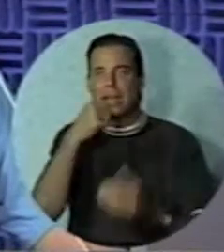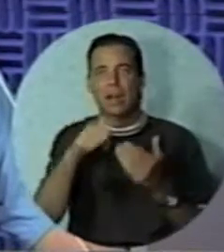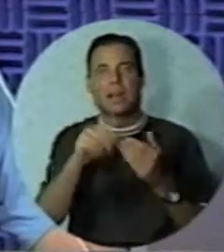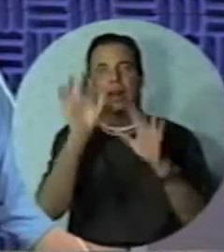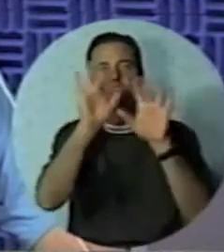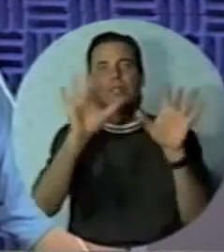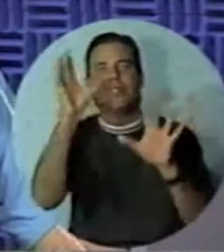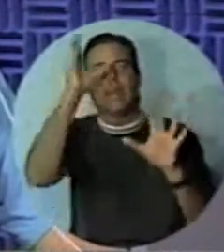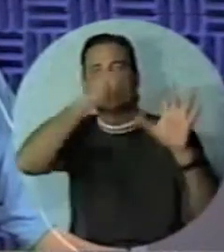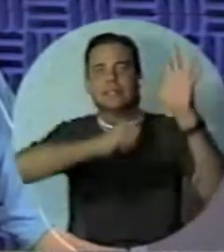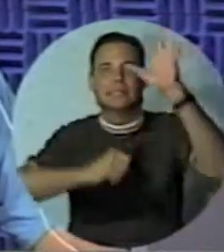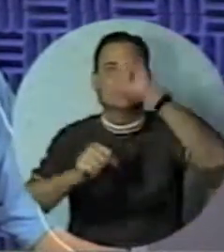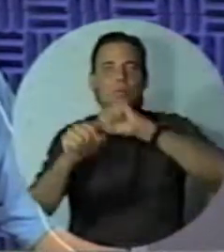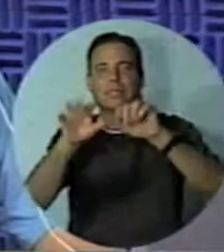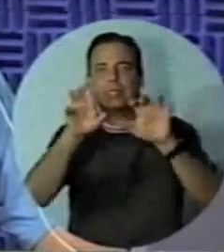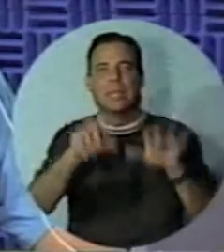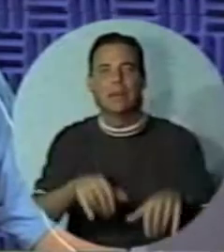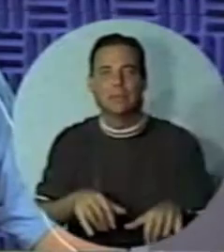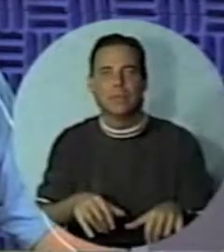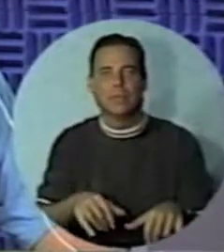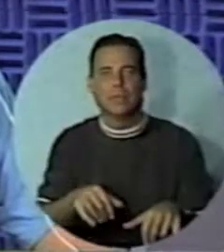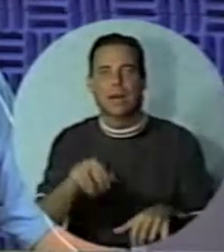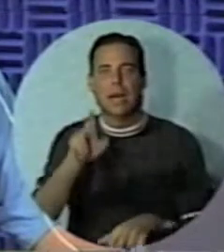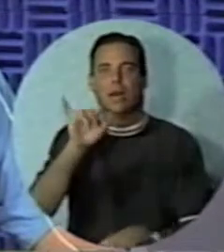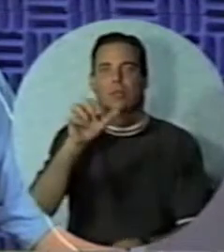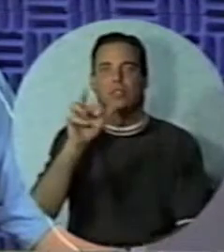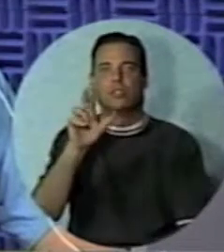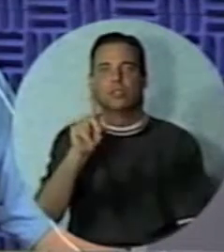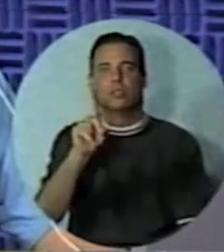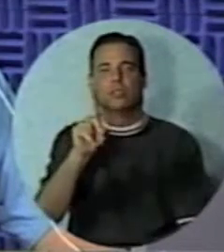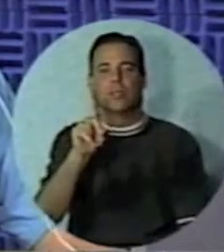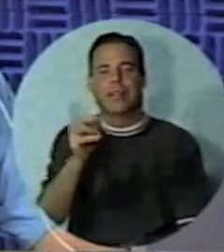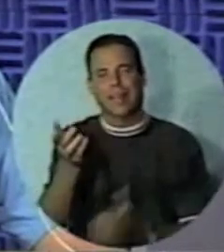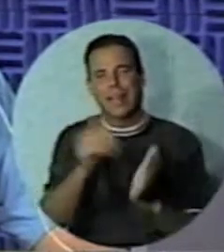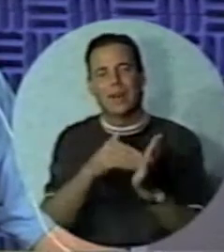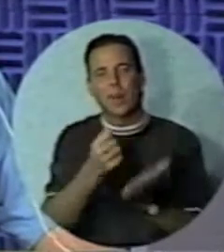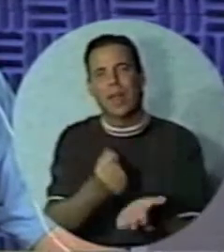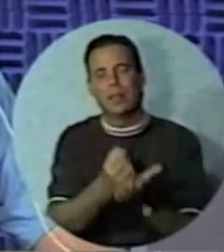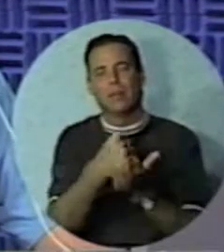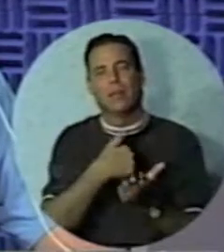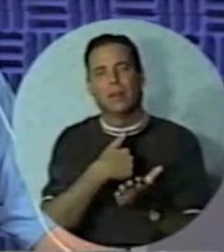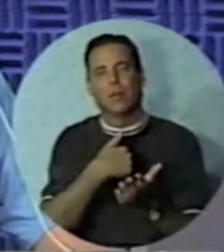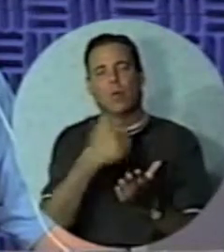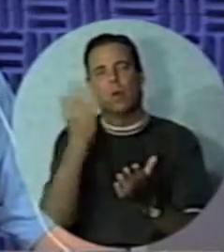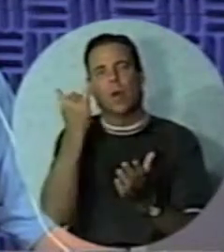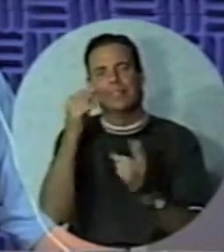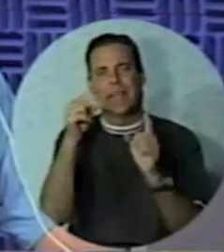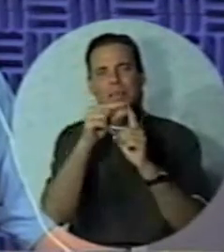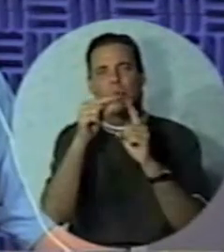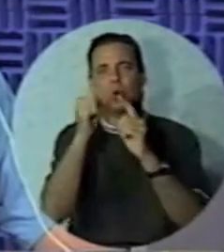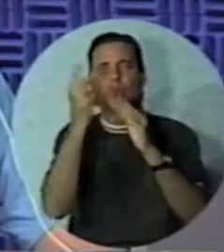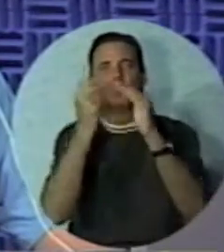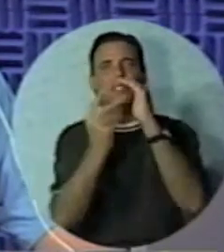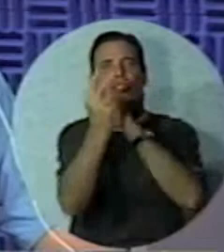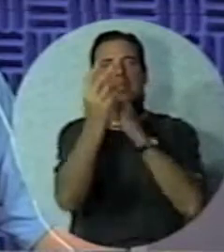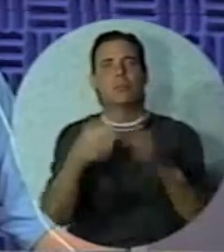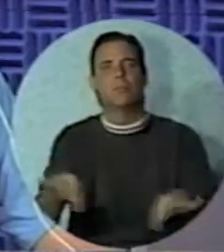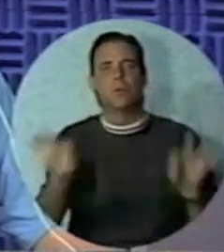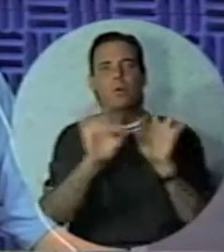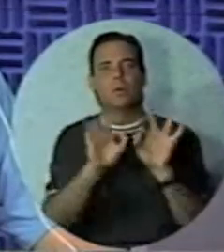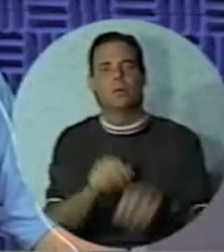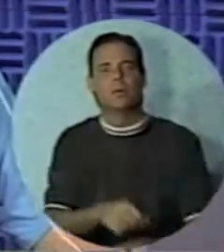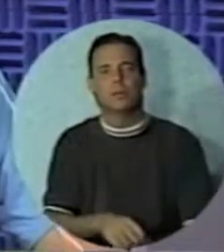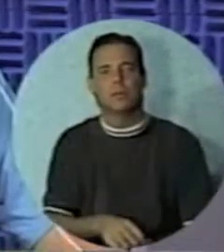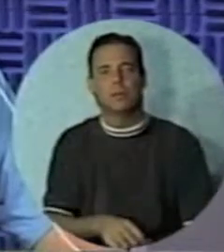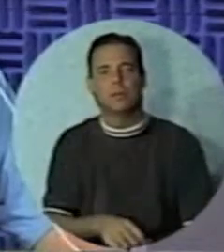typing. Now, Richard, just again to help us process this, why is the word prediction important? Well, it keeps you from having